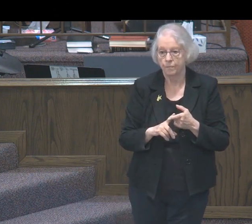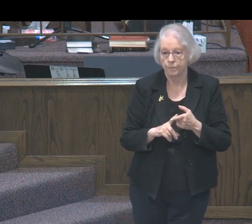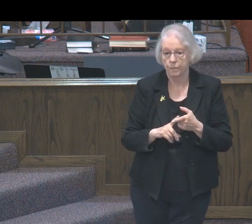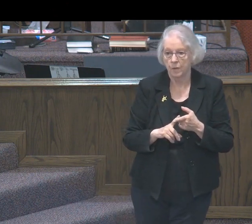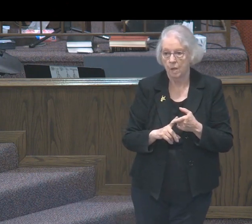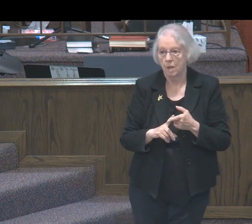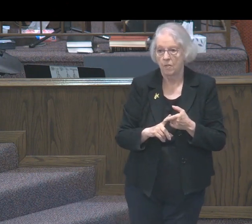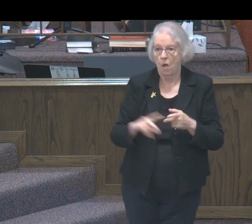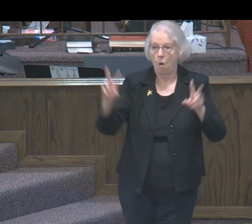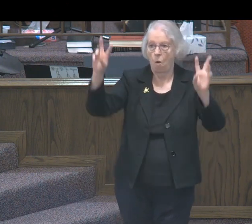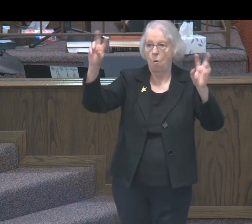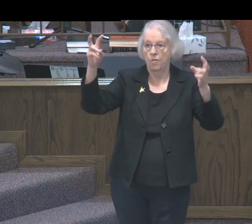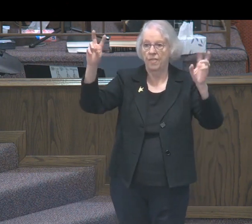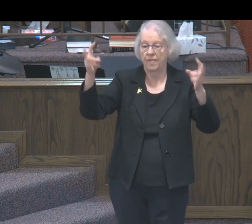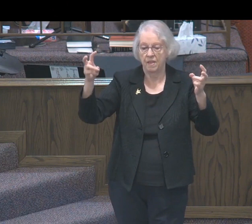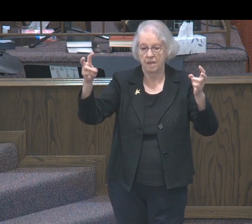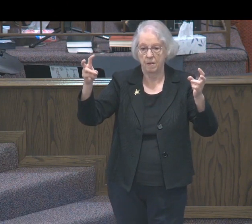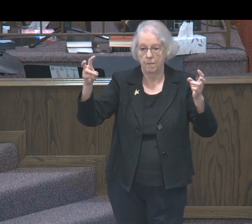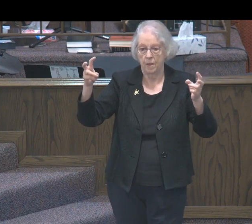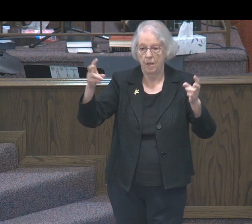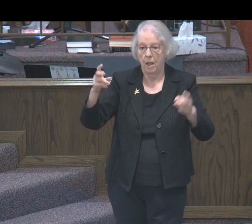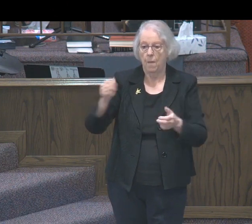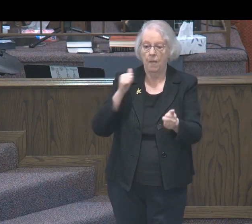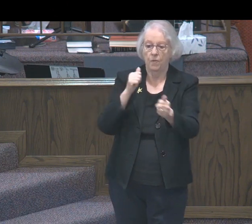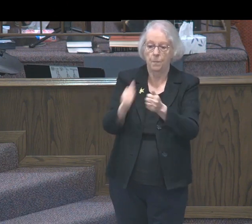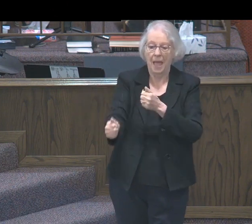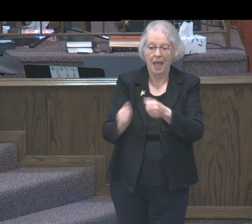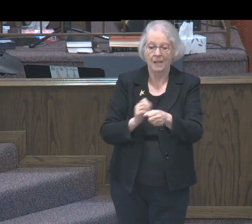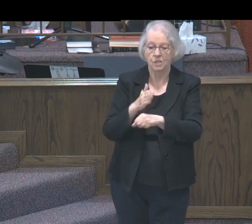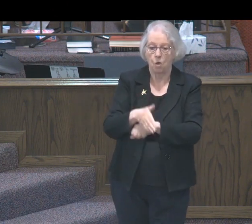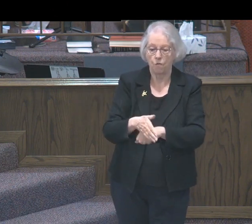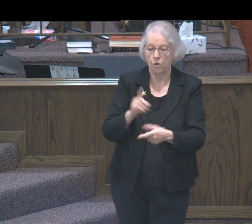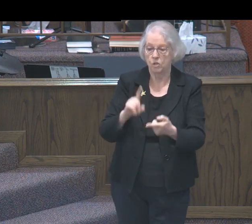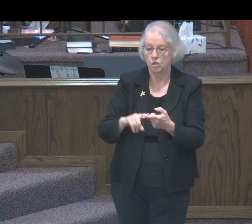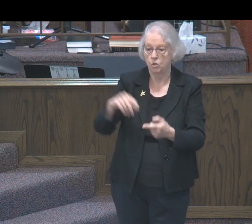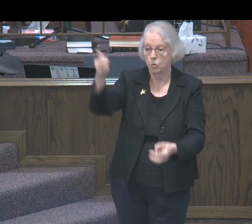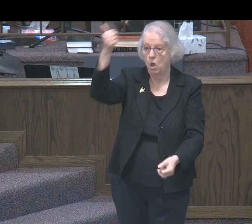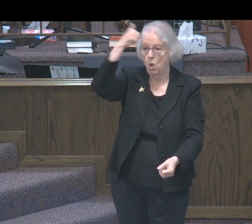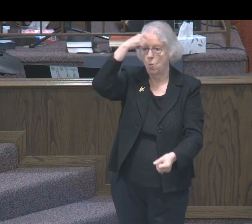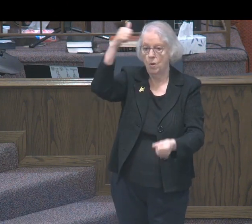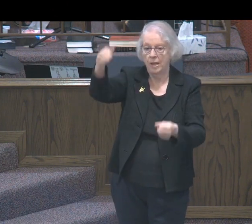remember all God has done for you.